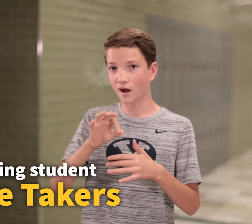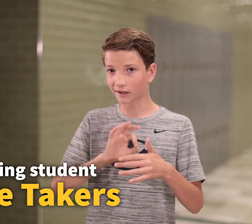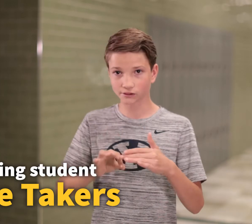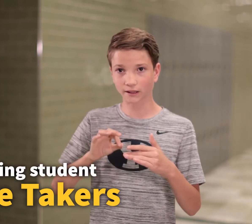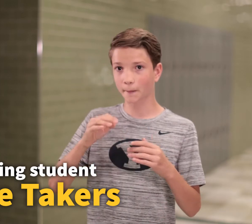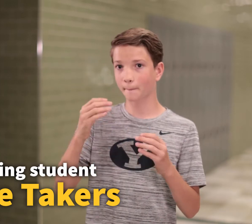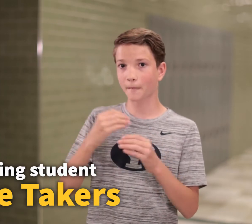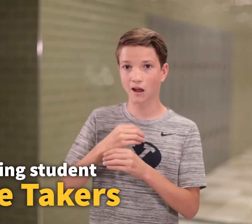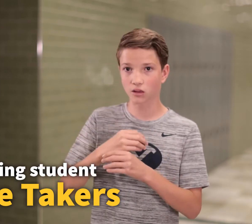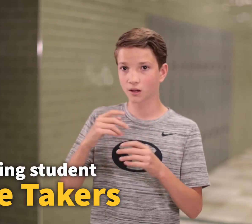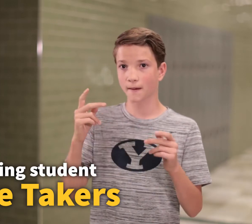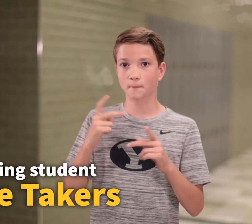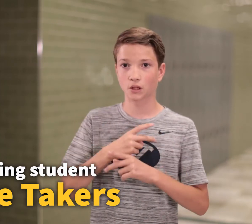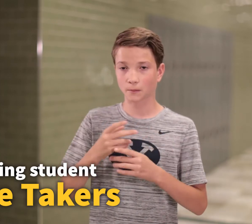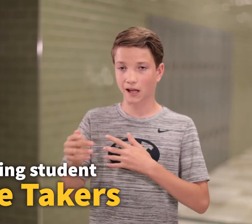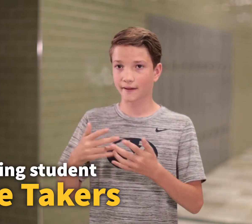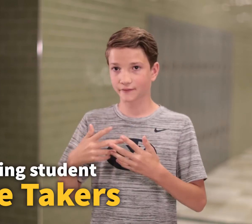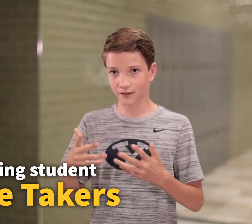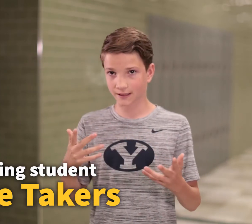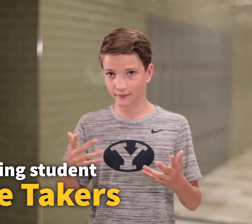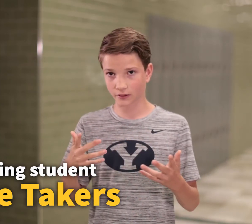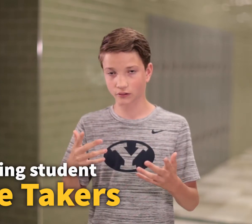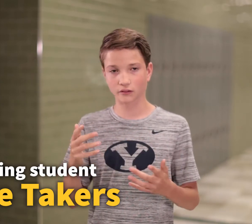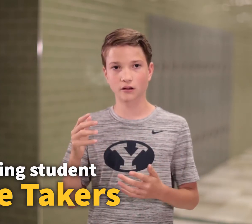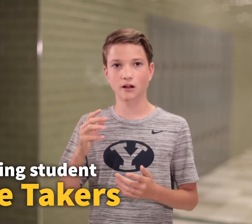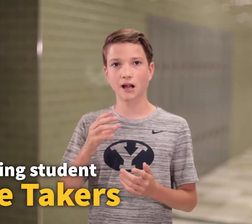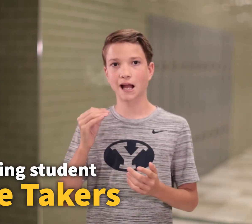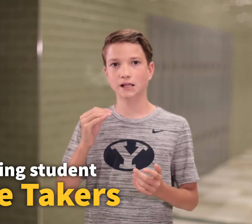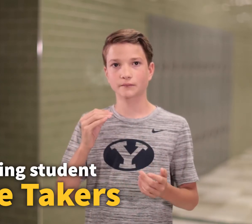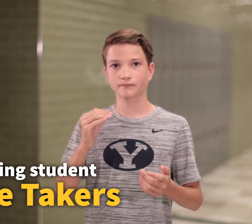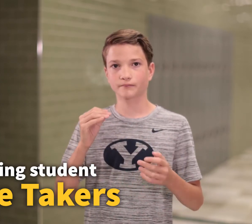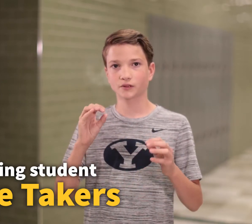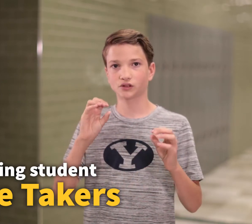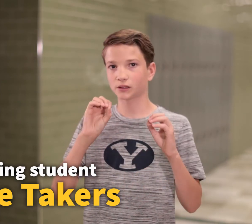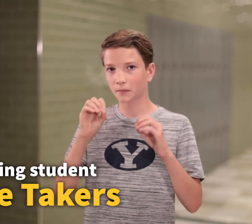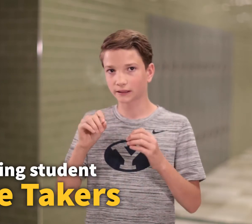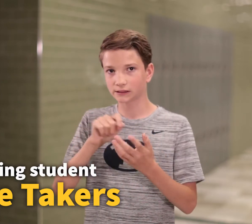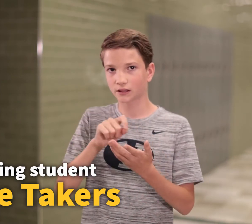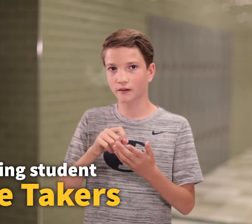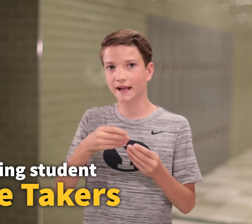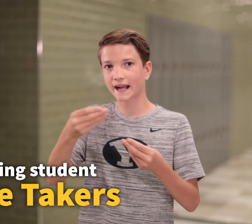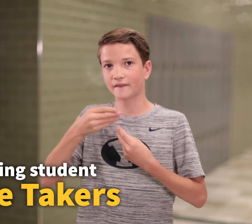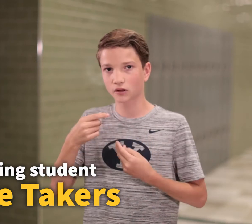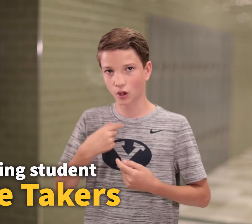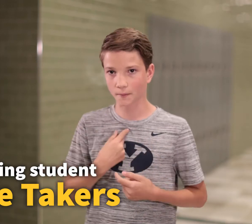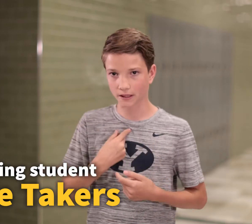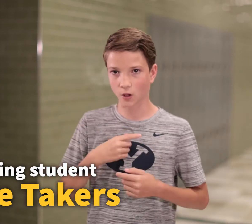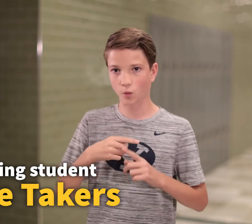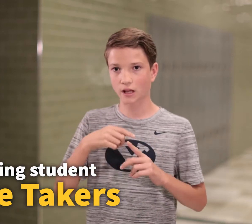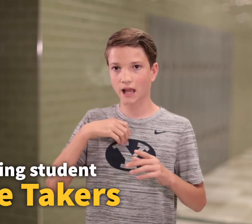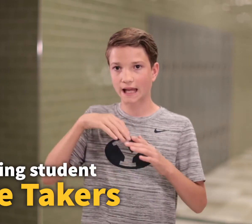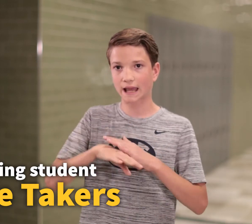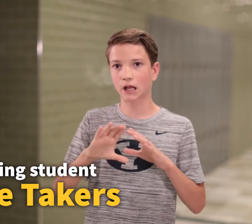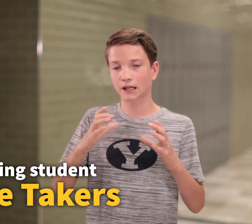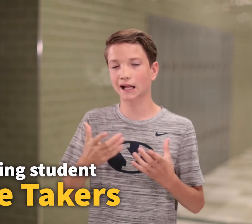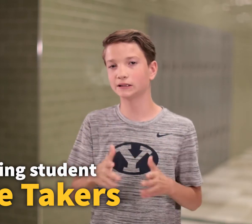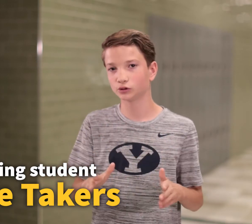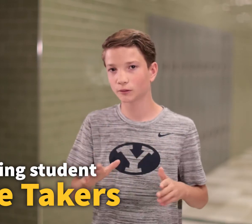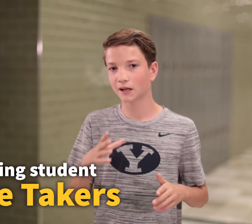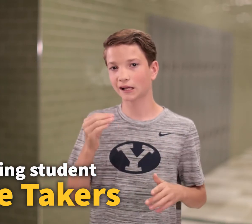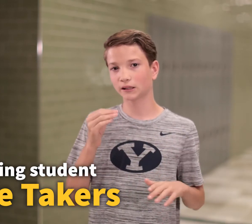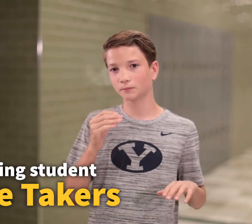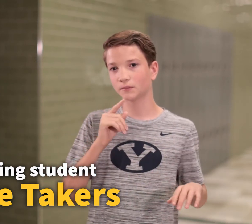that would show me the fractions, all of the math equations. He would hand that to me every day when I entered